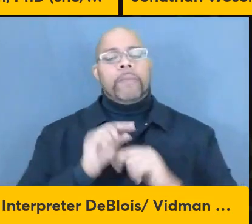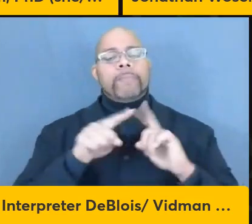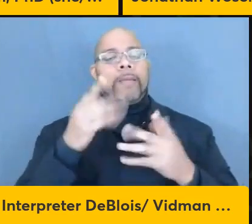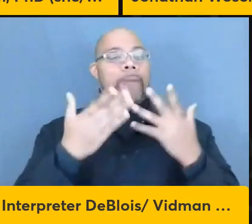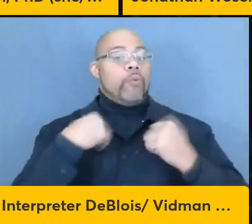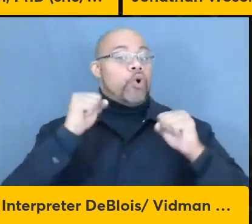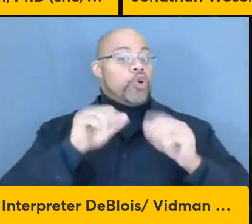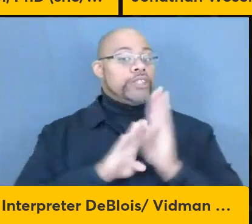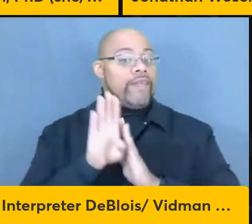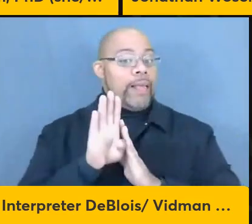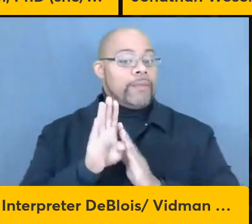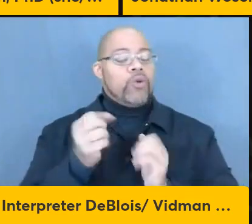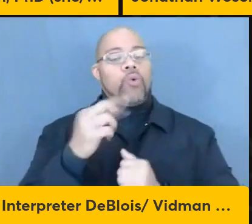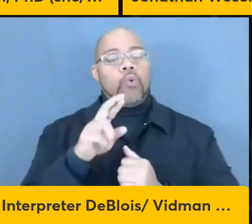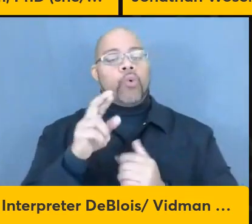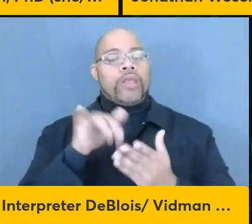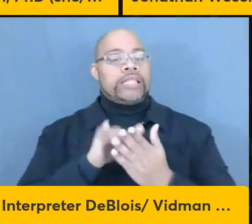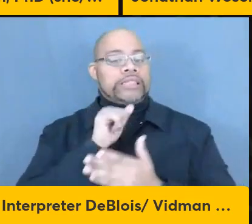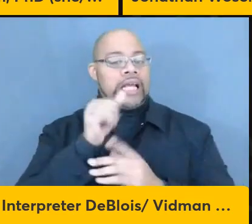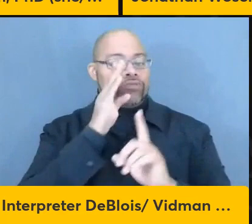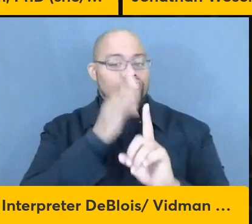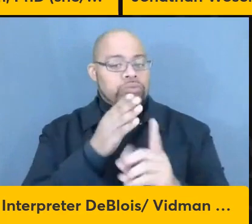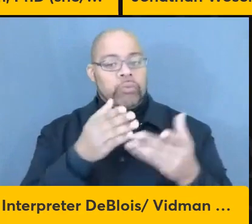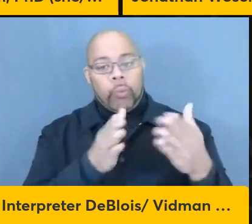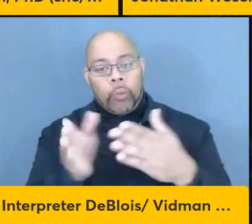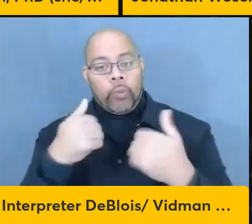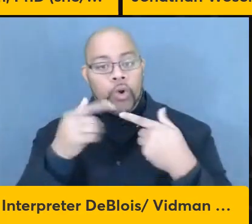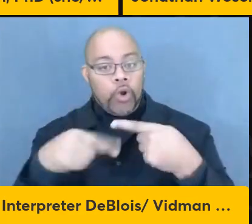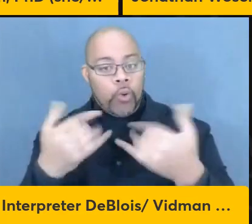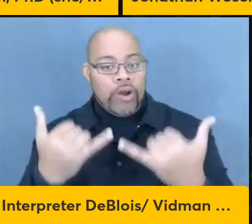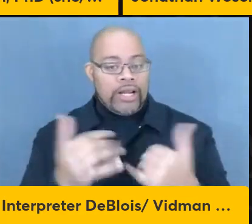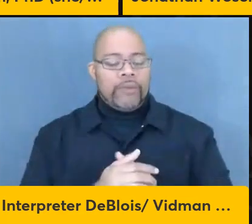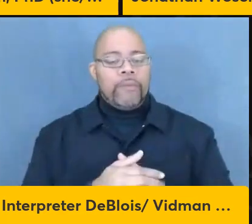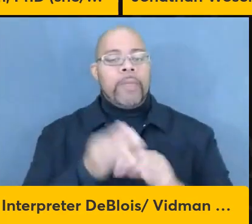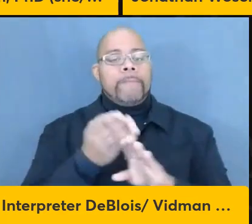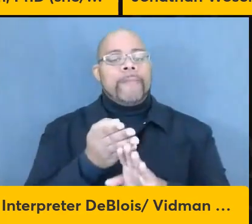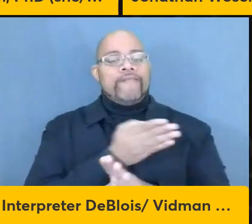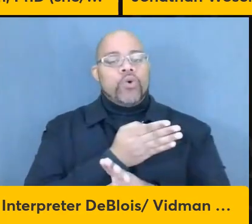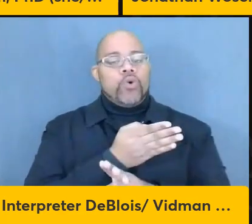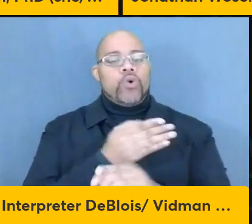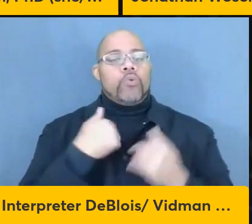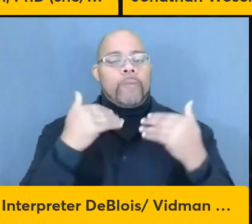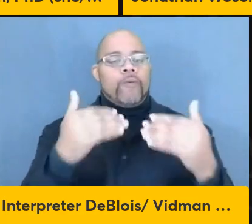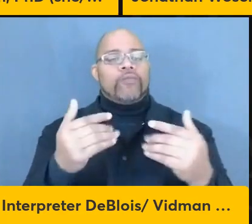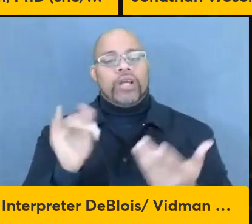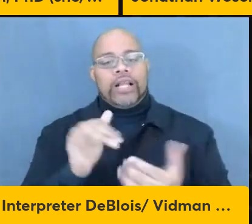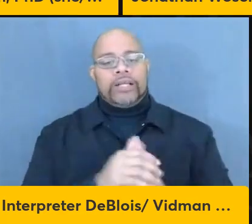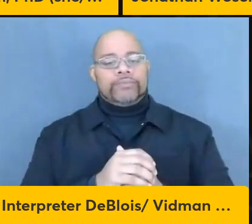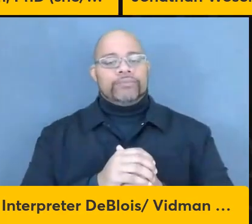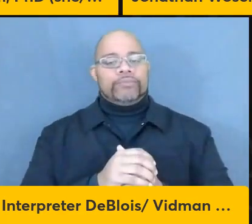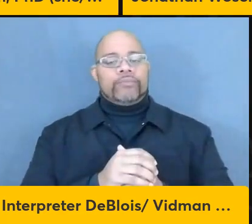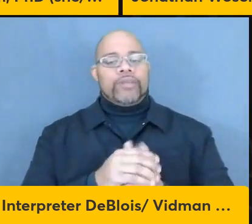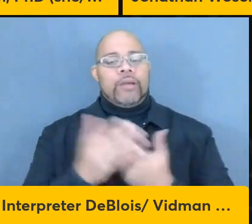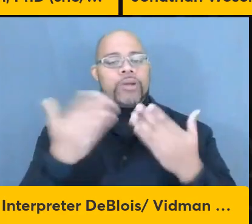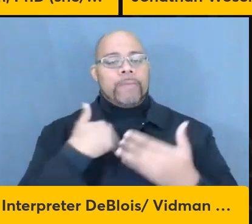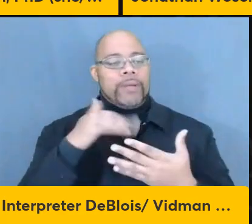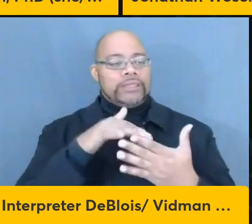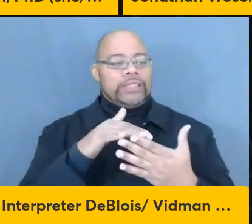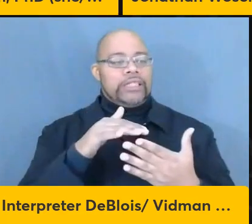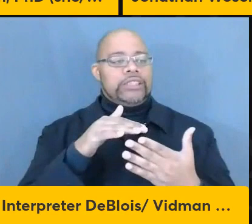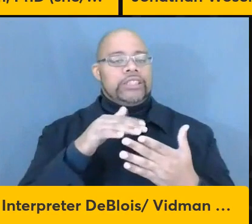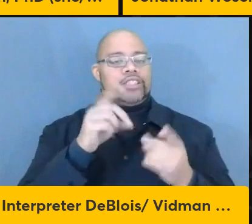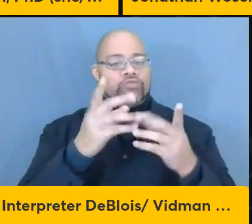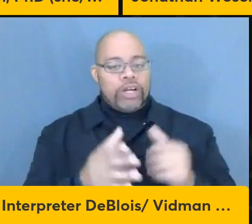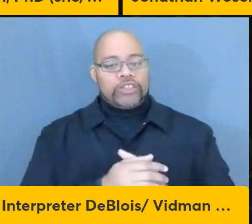maybe we could develop it, or that's not the direction we're going into right now, before we move on to where I bring in my study director, who's